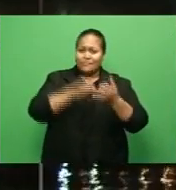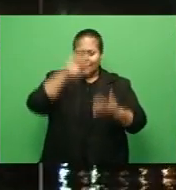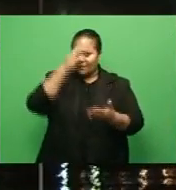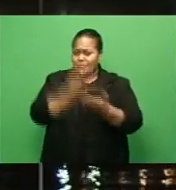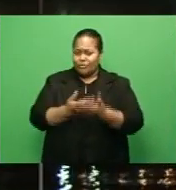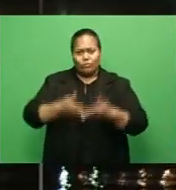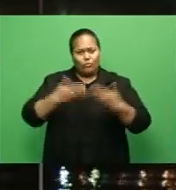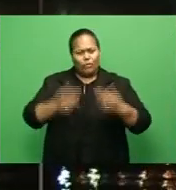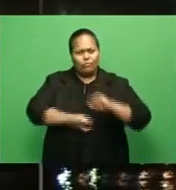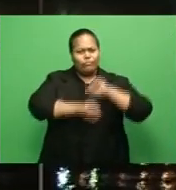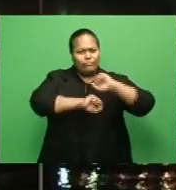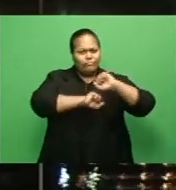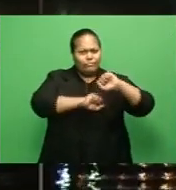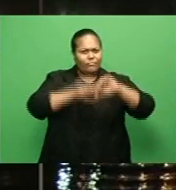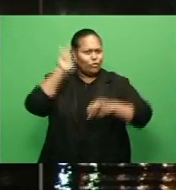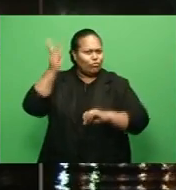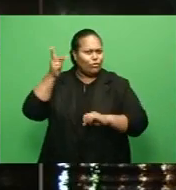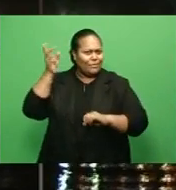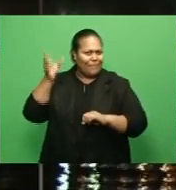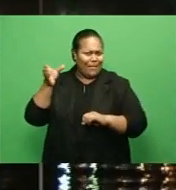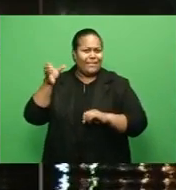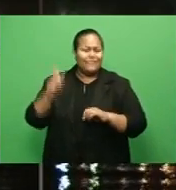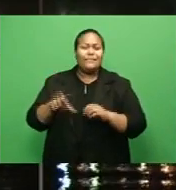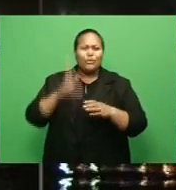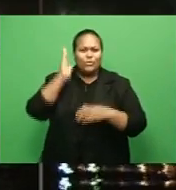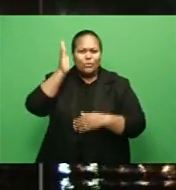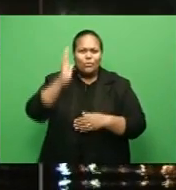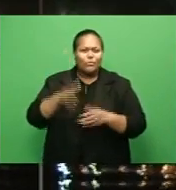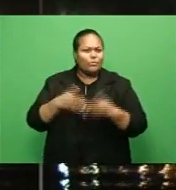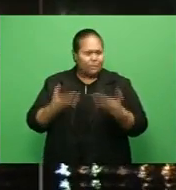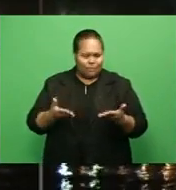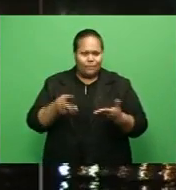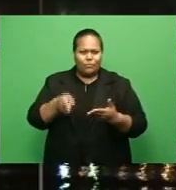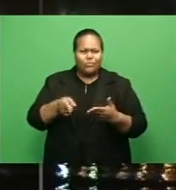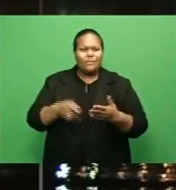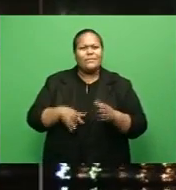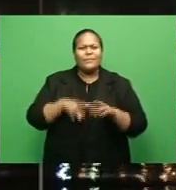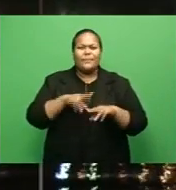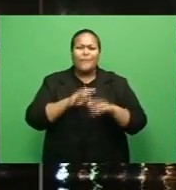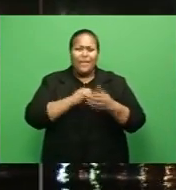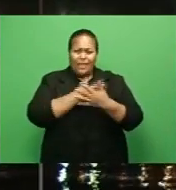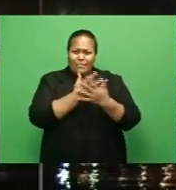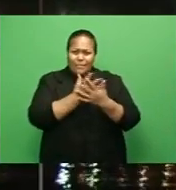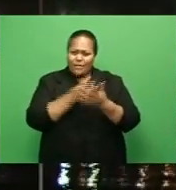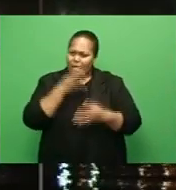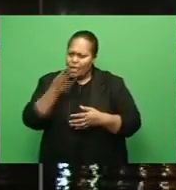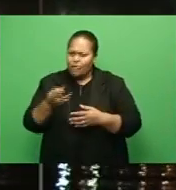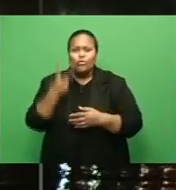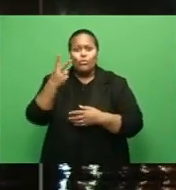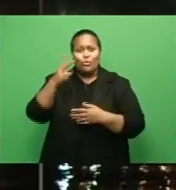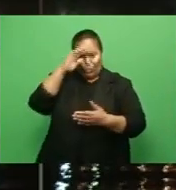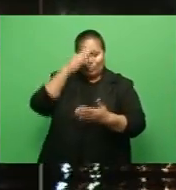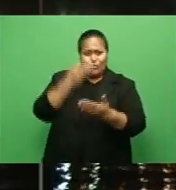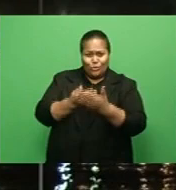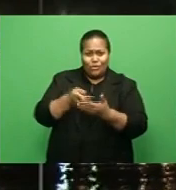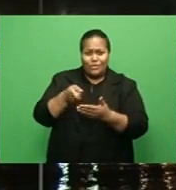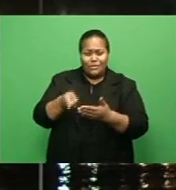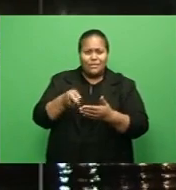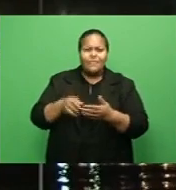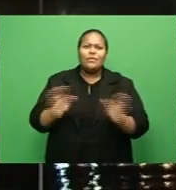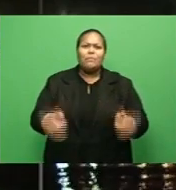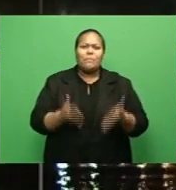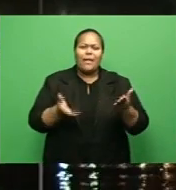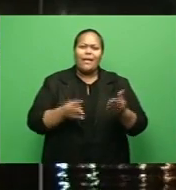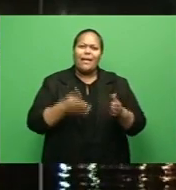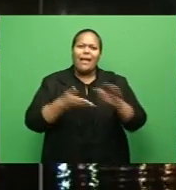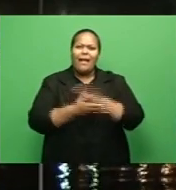school principal Arvind Prasad. FBC News believes some students are playing in 2 provincial under-19 rugby teams after verbal